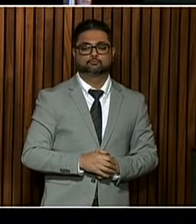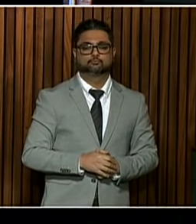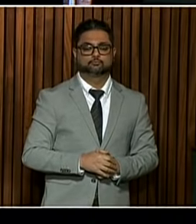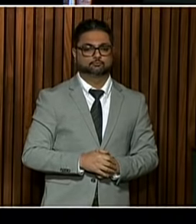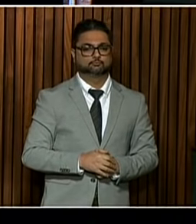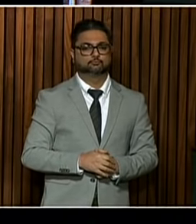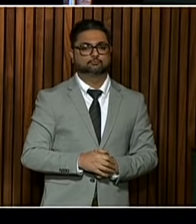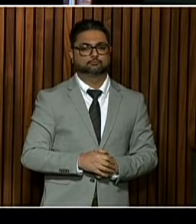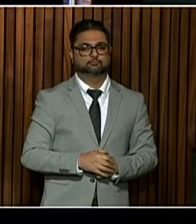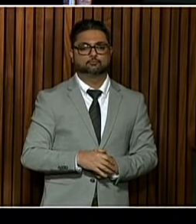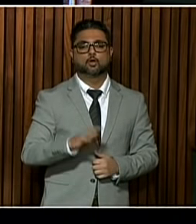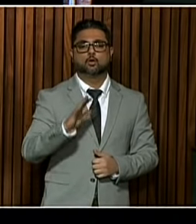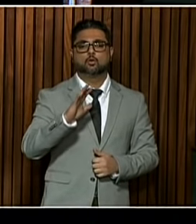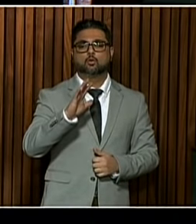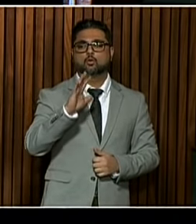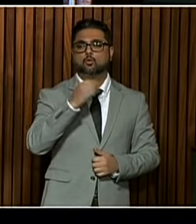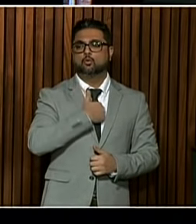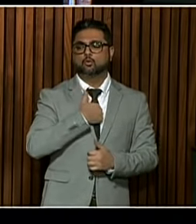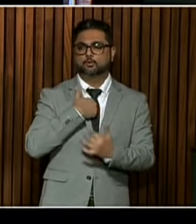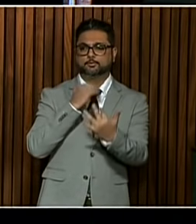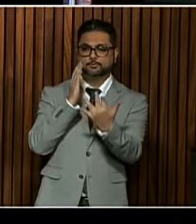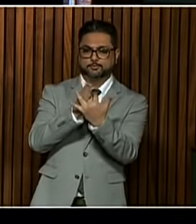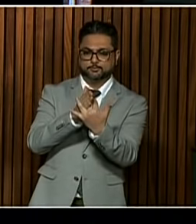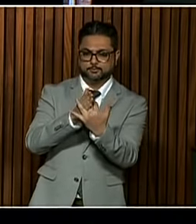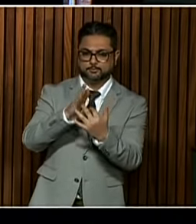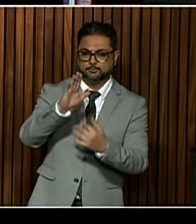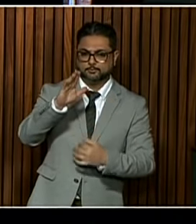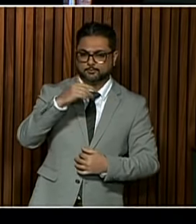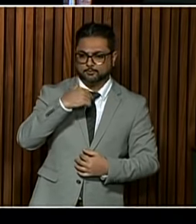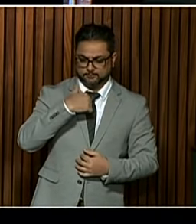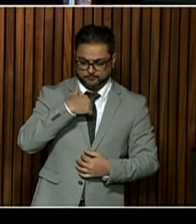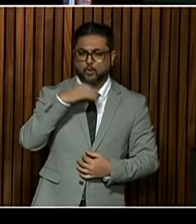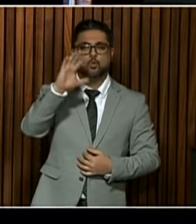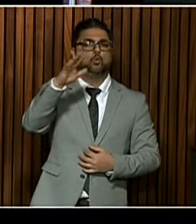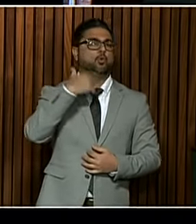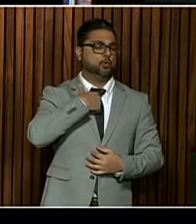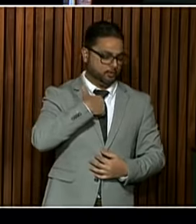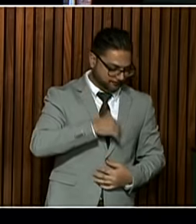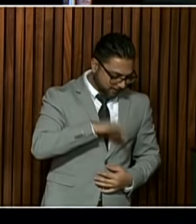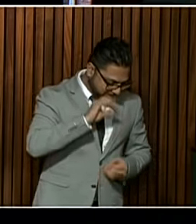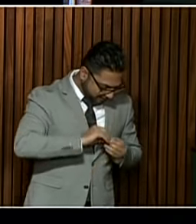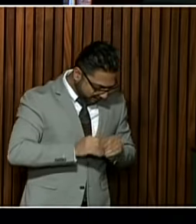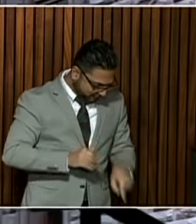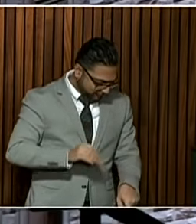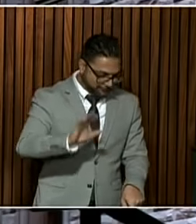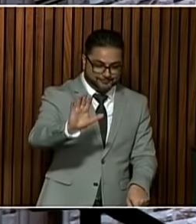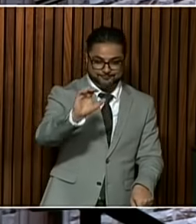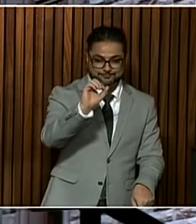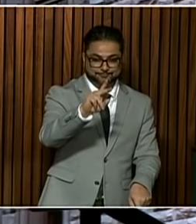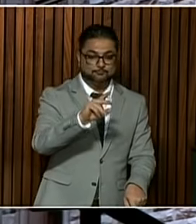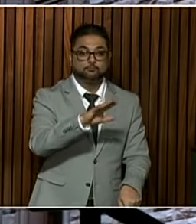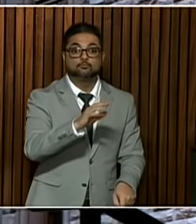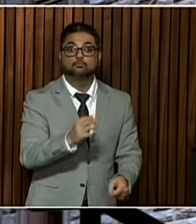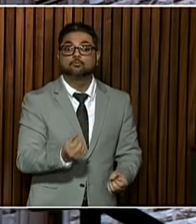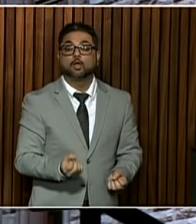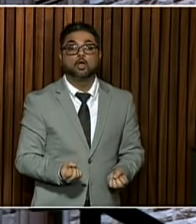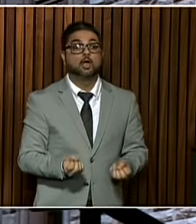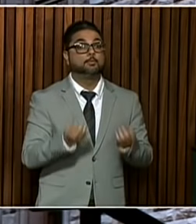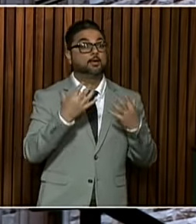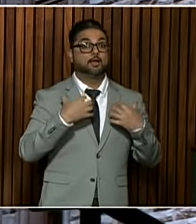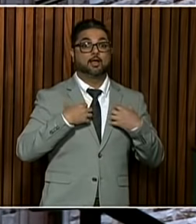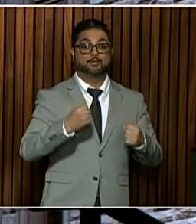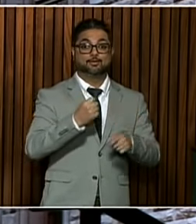here. Rob, I found my number. Right now, the total across the board of healthcare